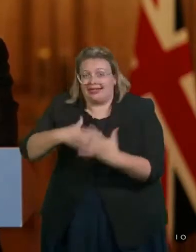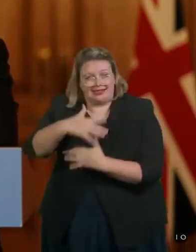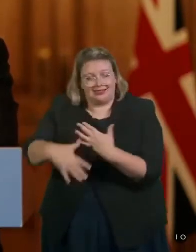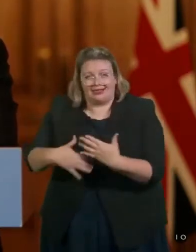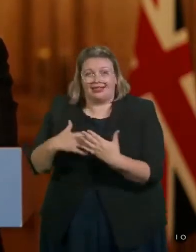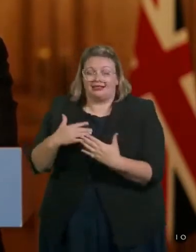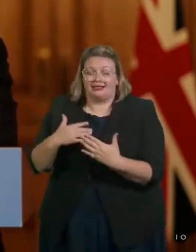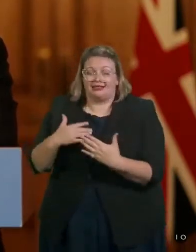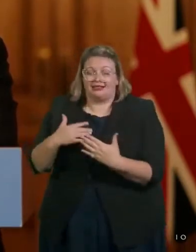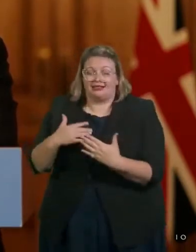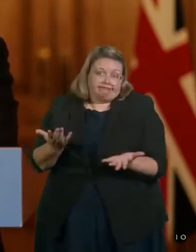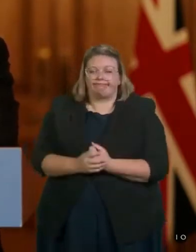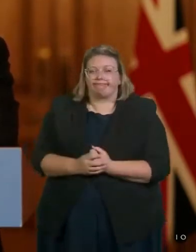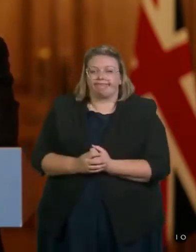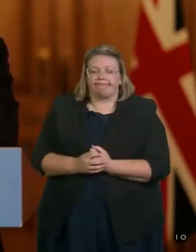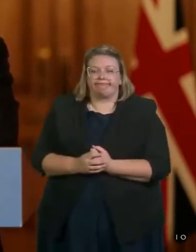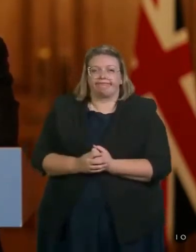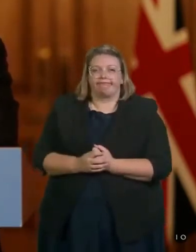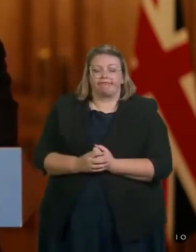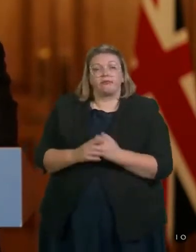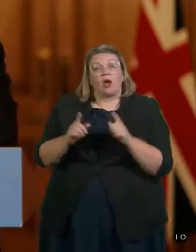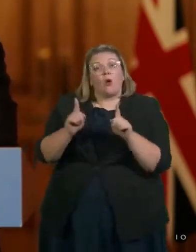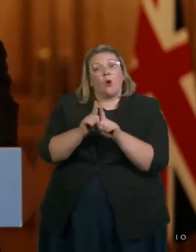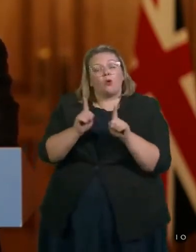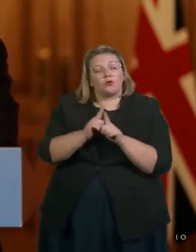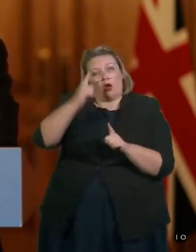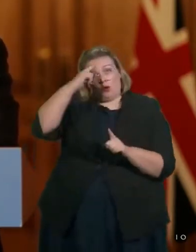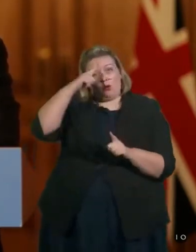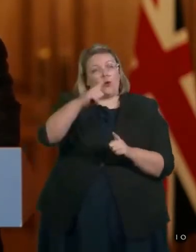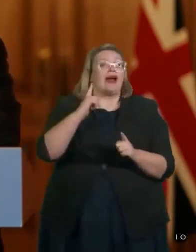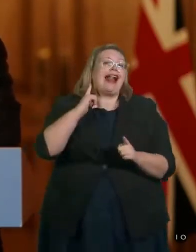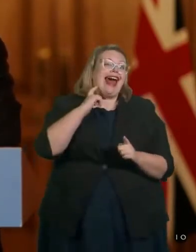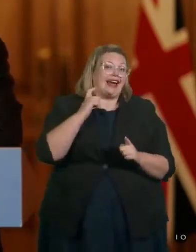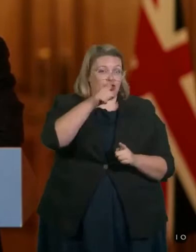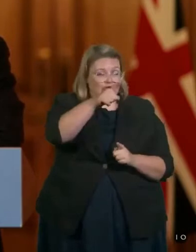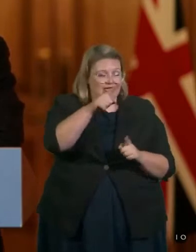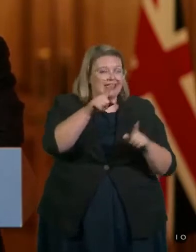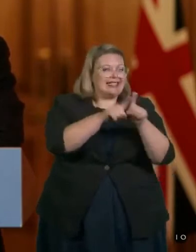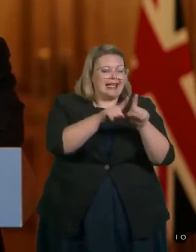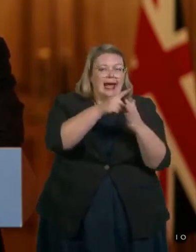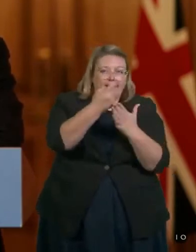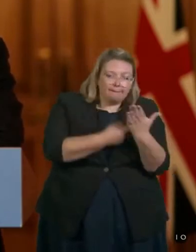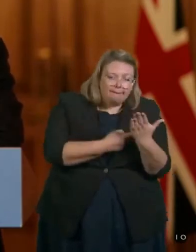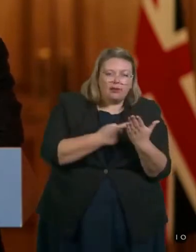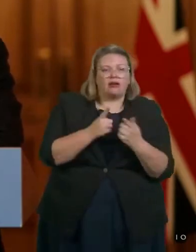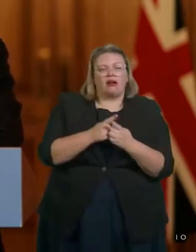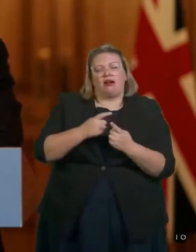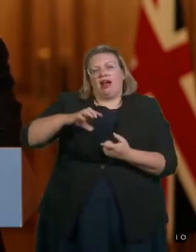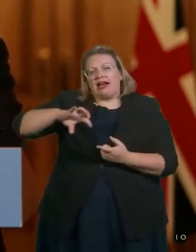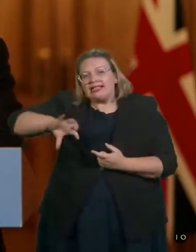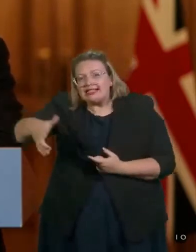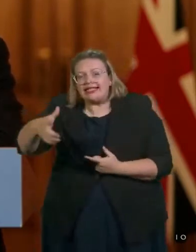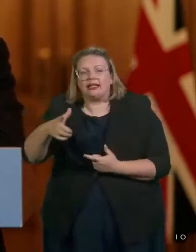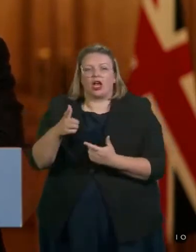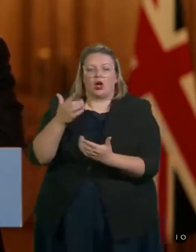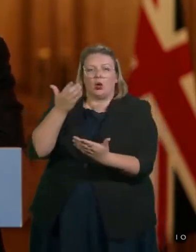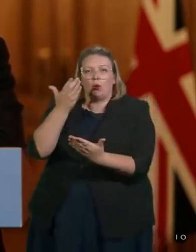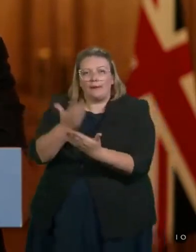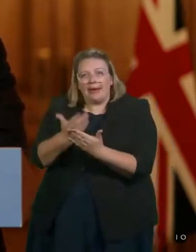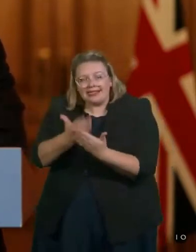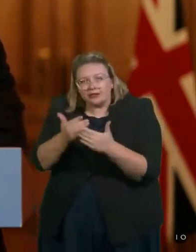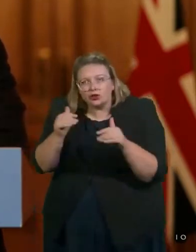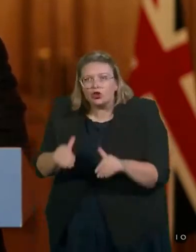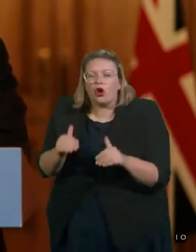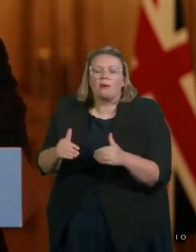in Lancashire, casinos, bingo halls, betting shops, adult gaming centres and soft play areas must also